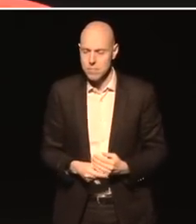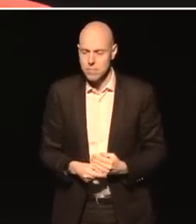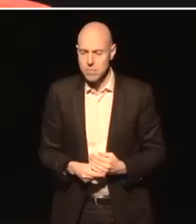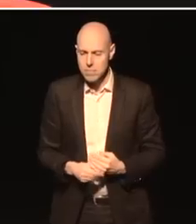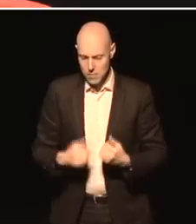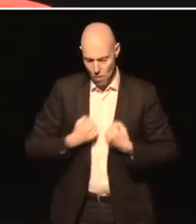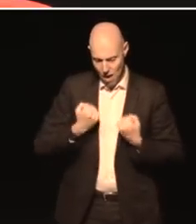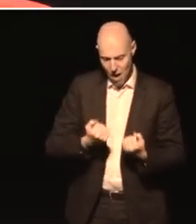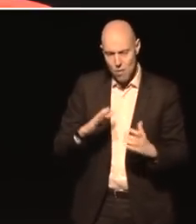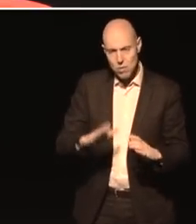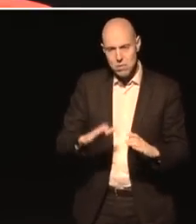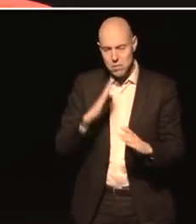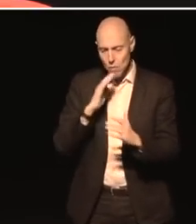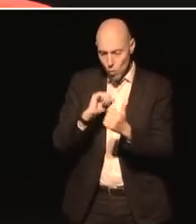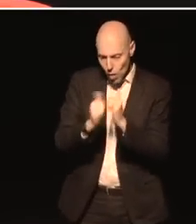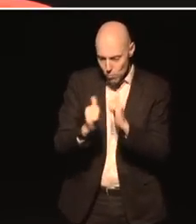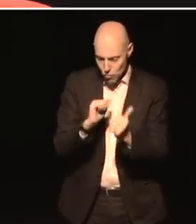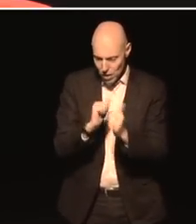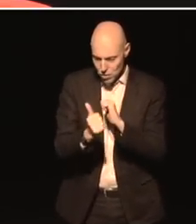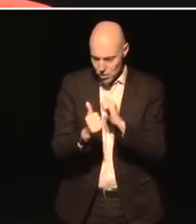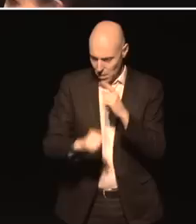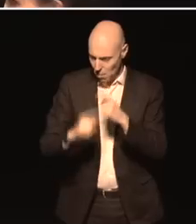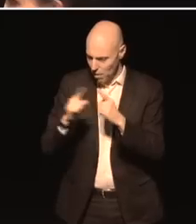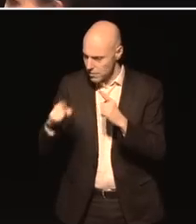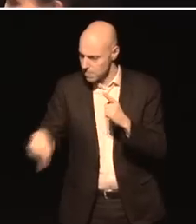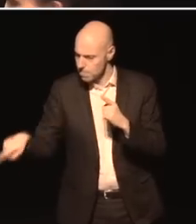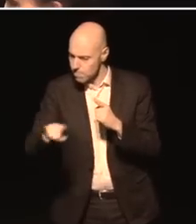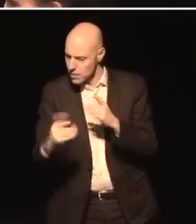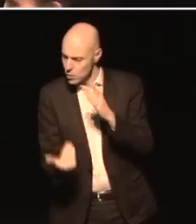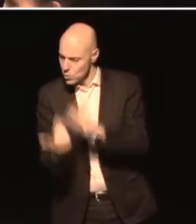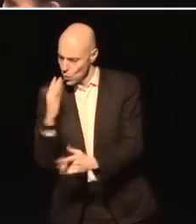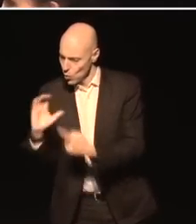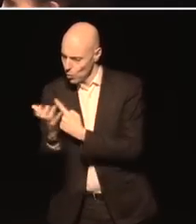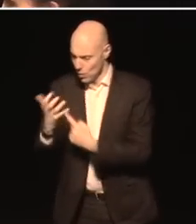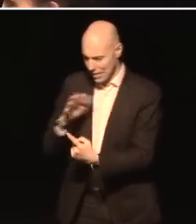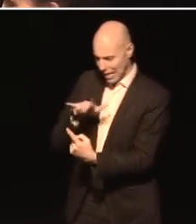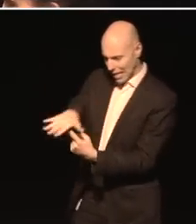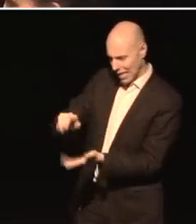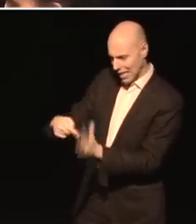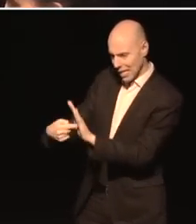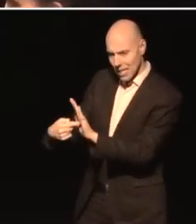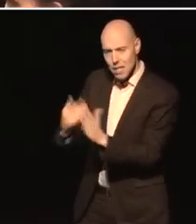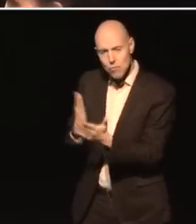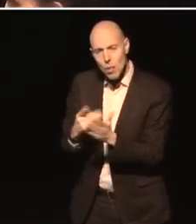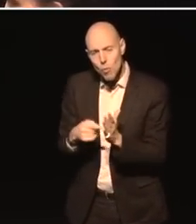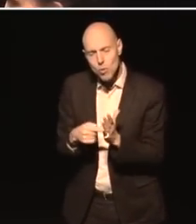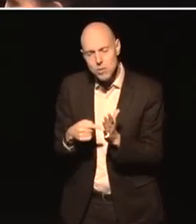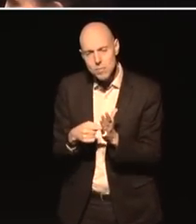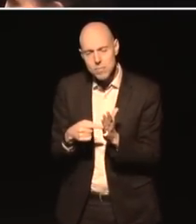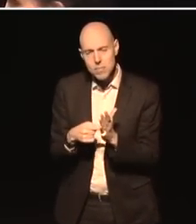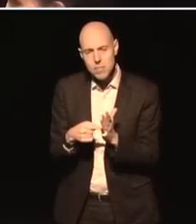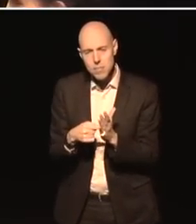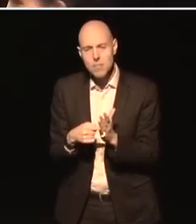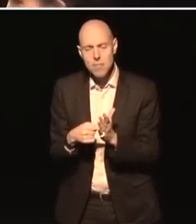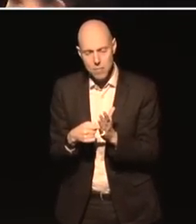and reaching communities becomes a really important part of our work. Our mission is very much about stimulating